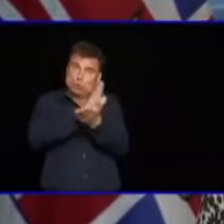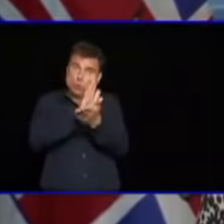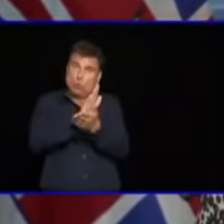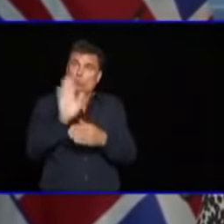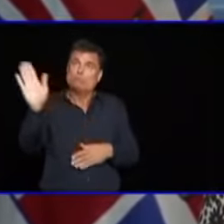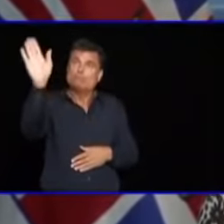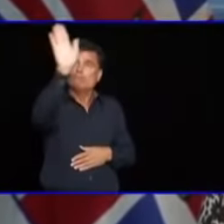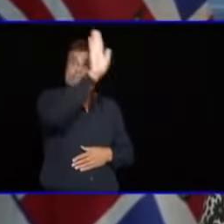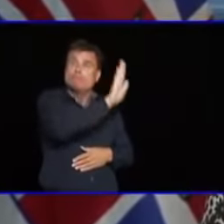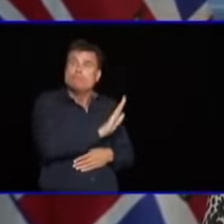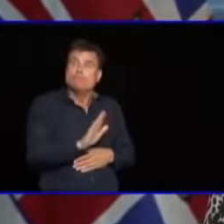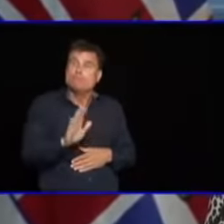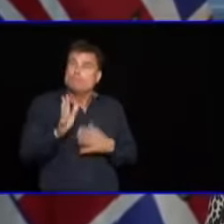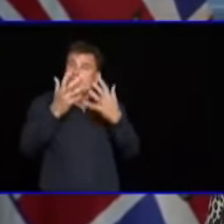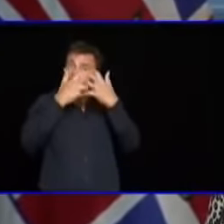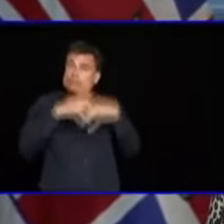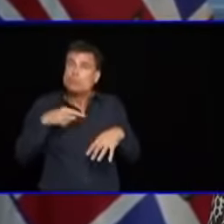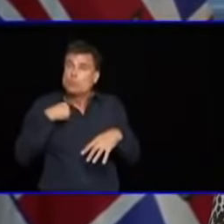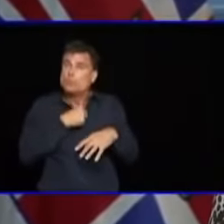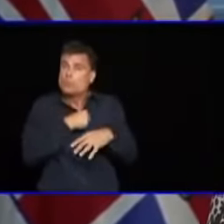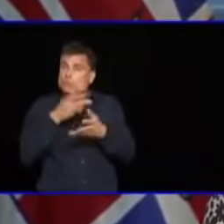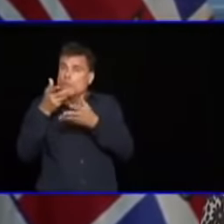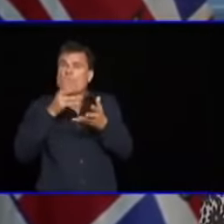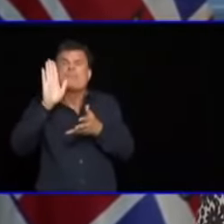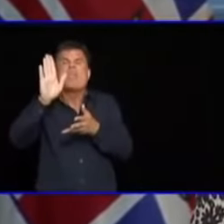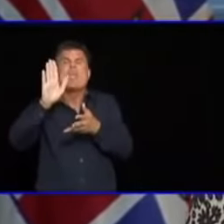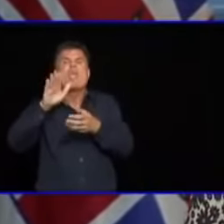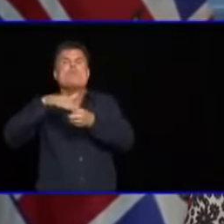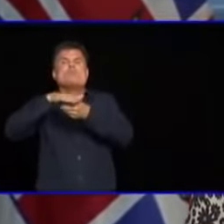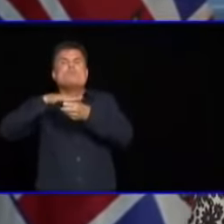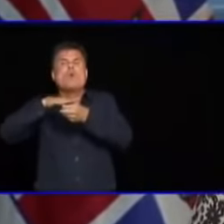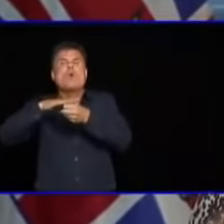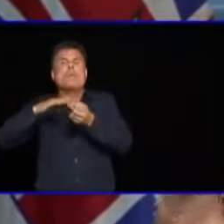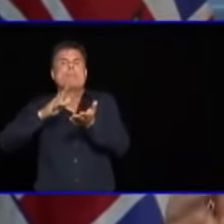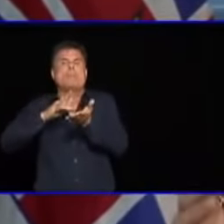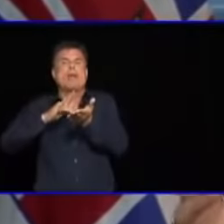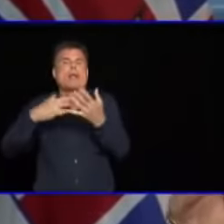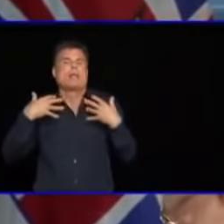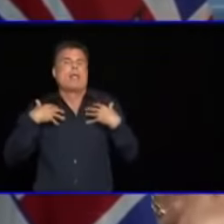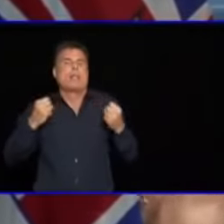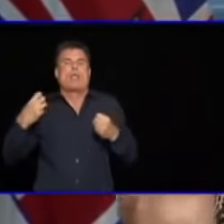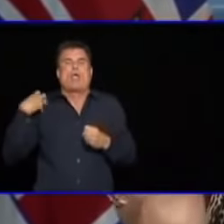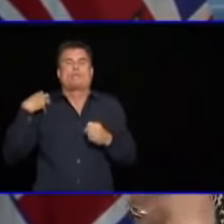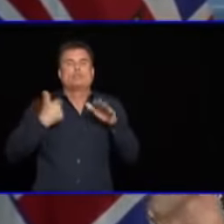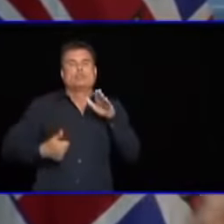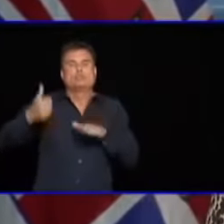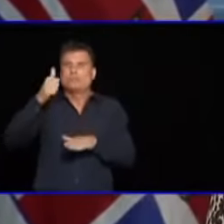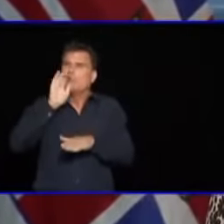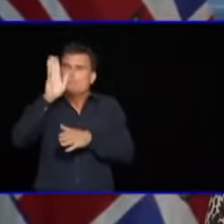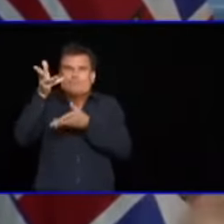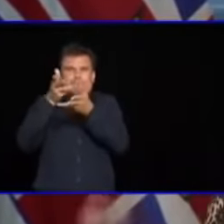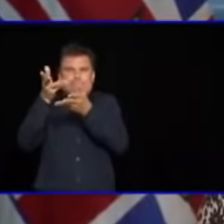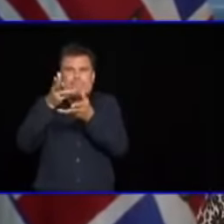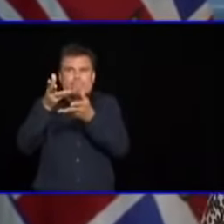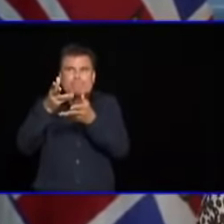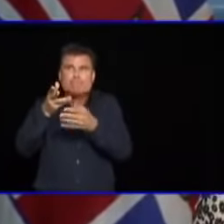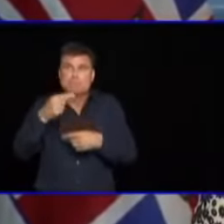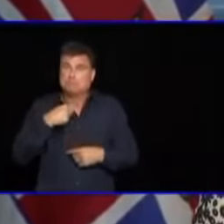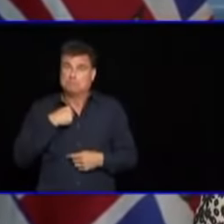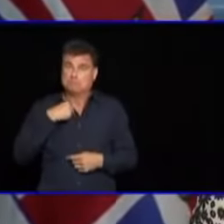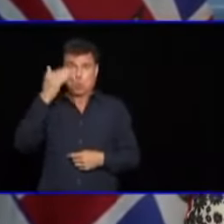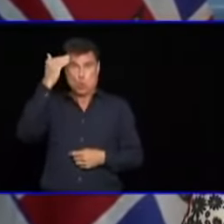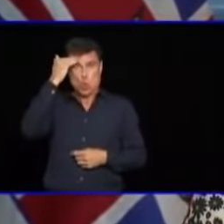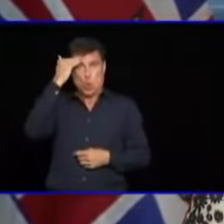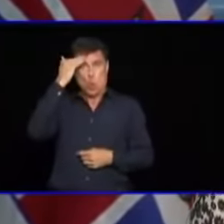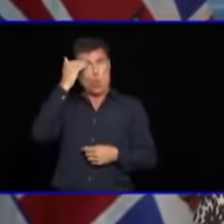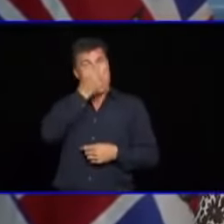health officers. I'm not aware that any schools have the need for that type of a measure. It is